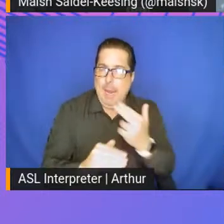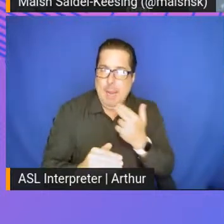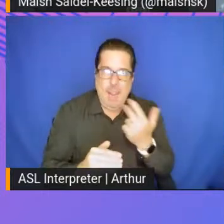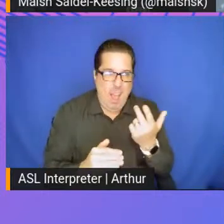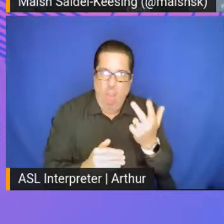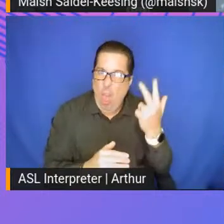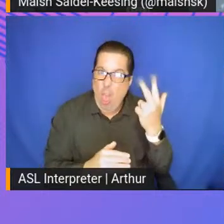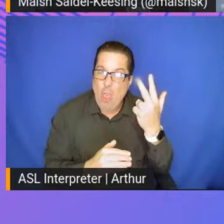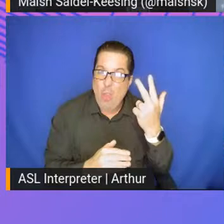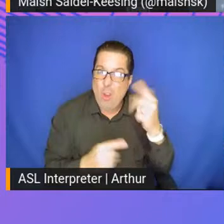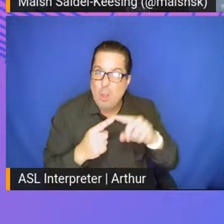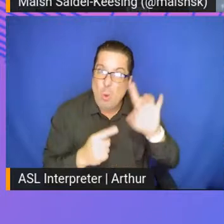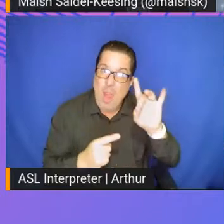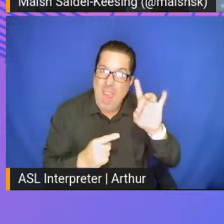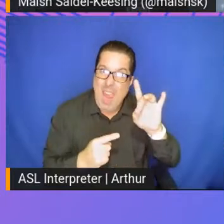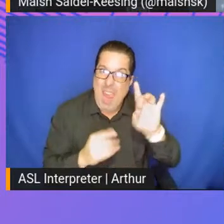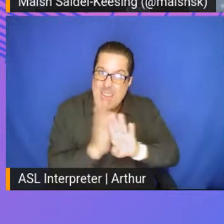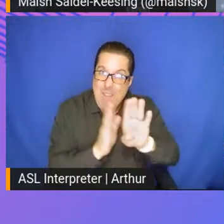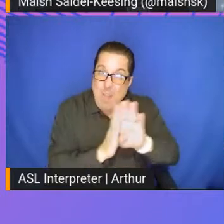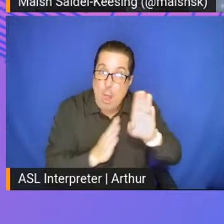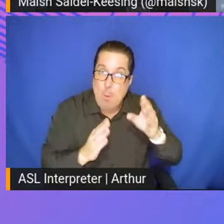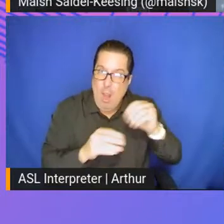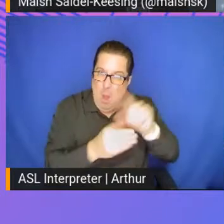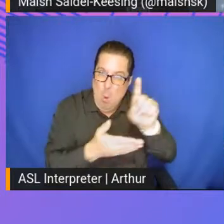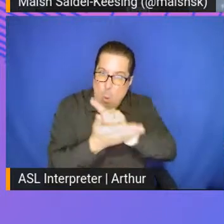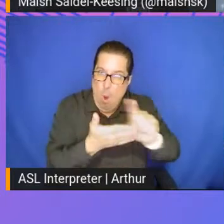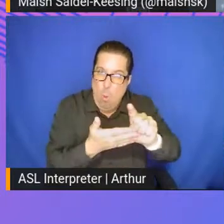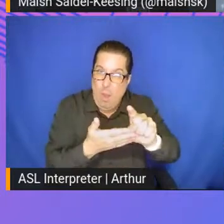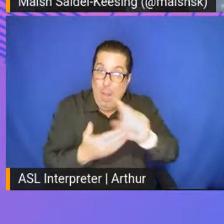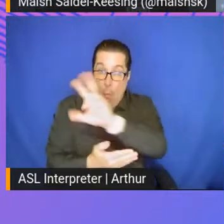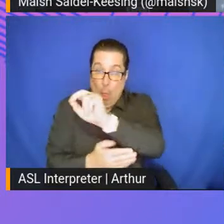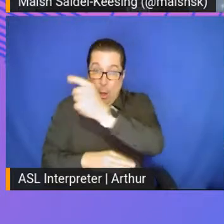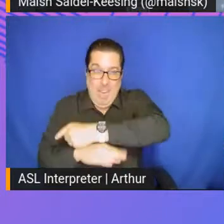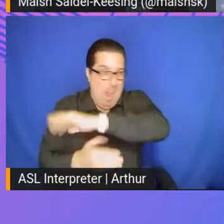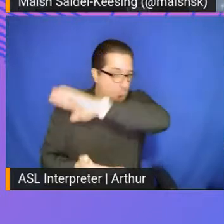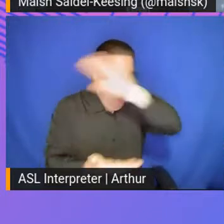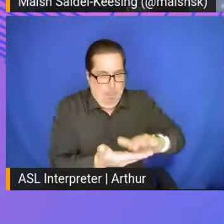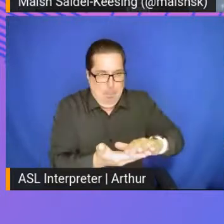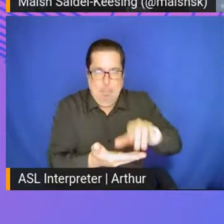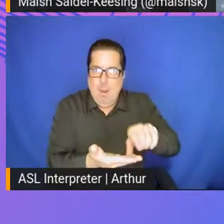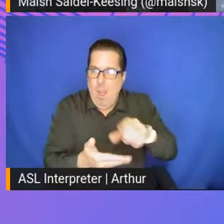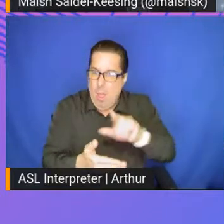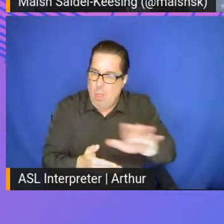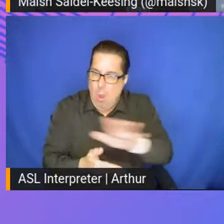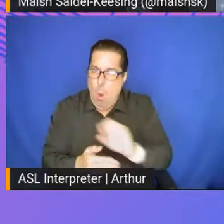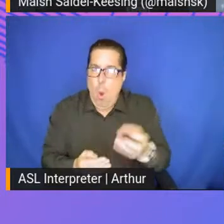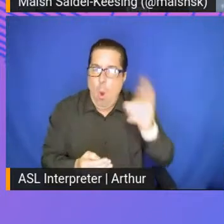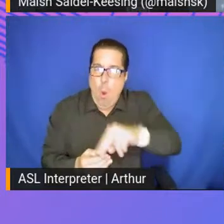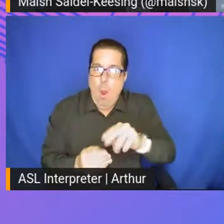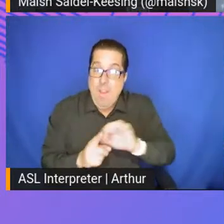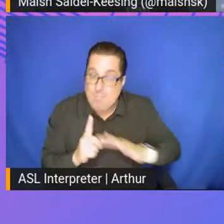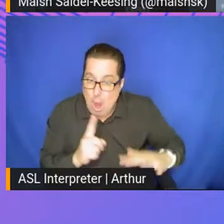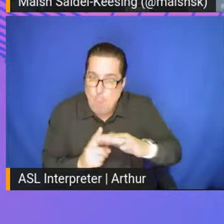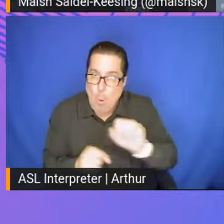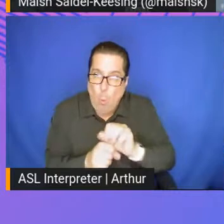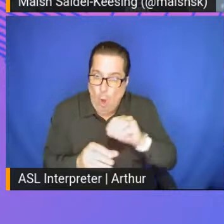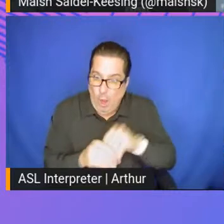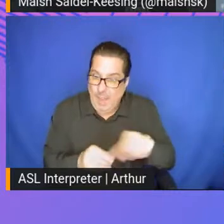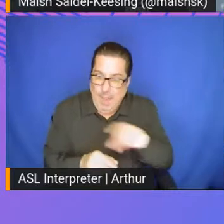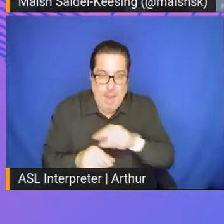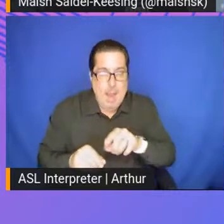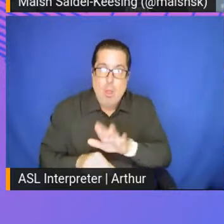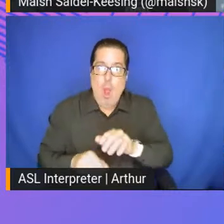week is what developers were able to get through, just by giving them their own environment to work in and their own ability to